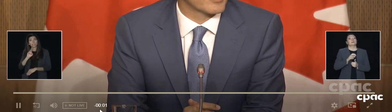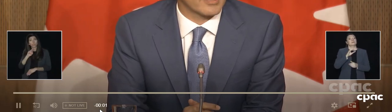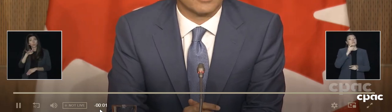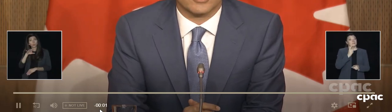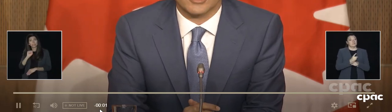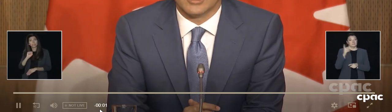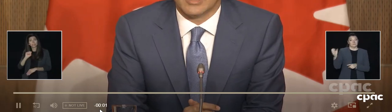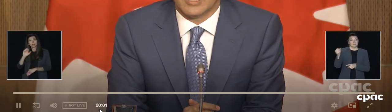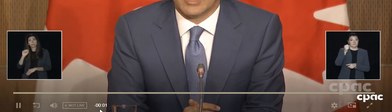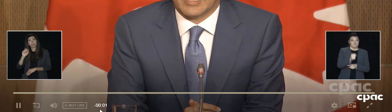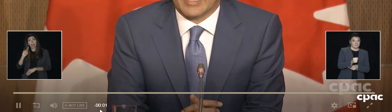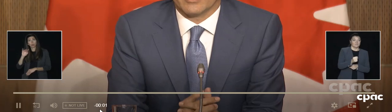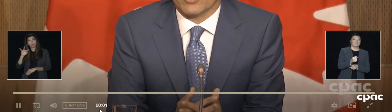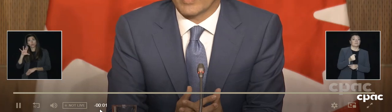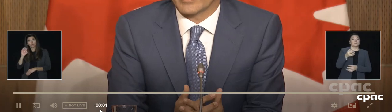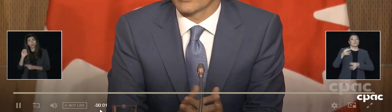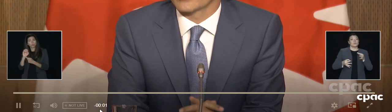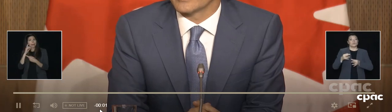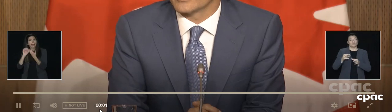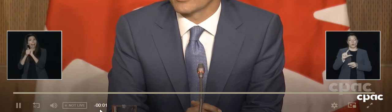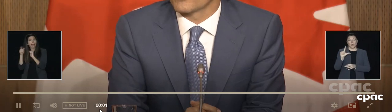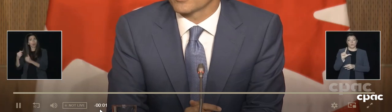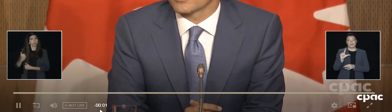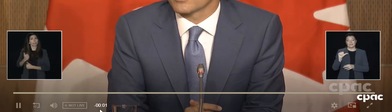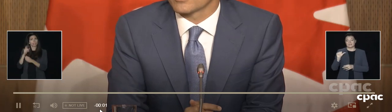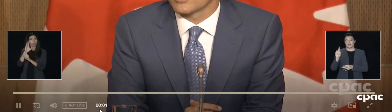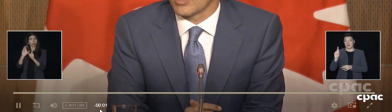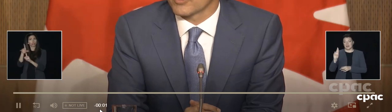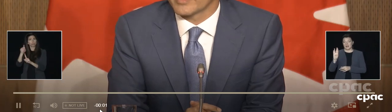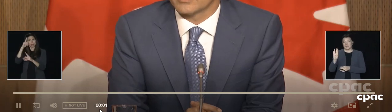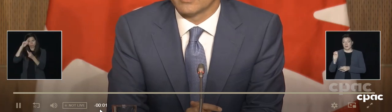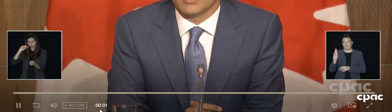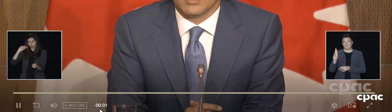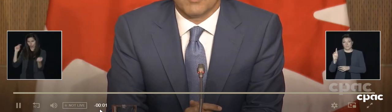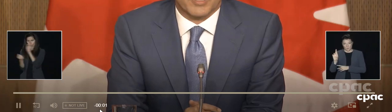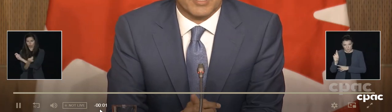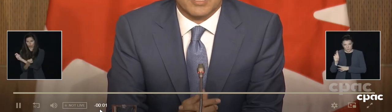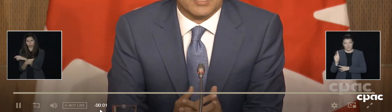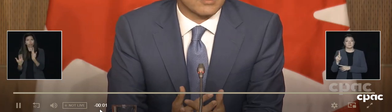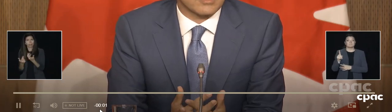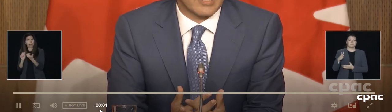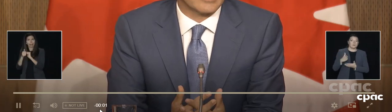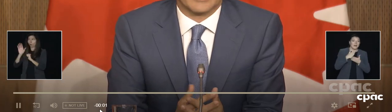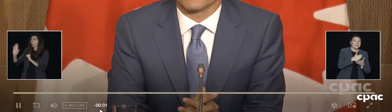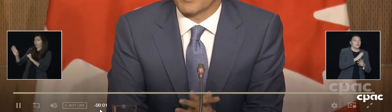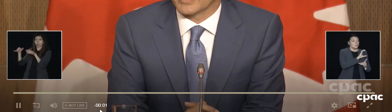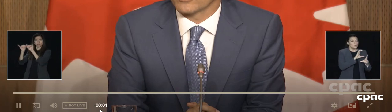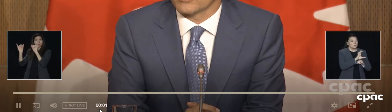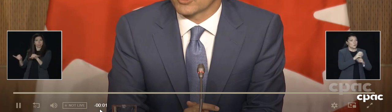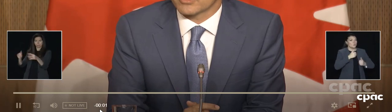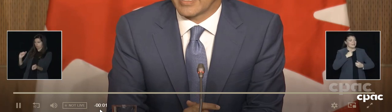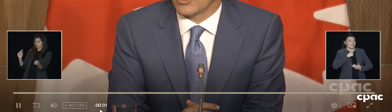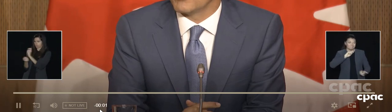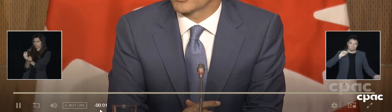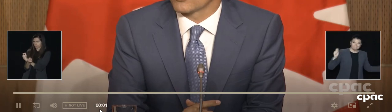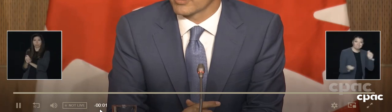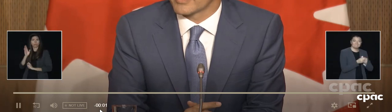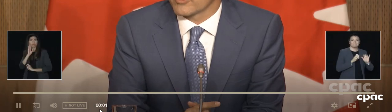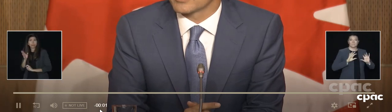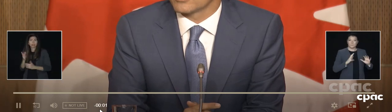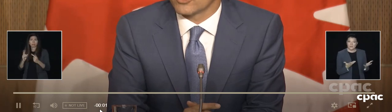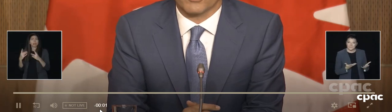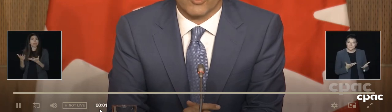the military culture and the way our Canadian Armed Forces operate. But this is, again, a reminder of just how